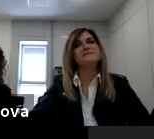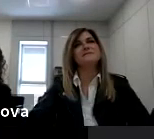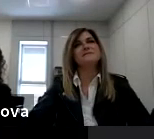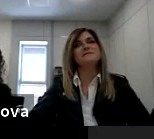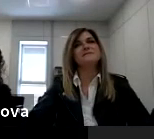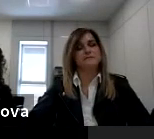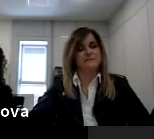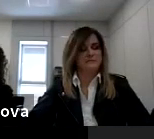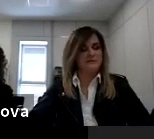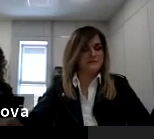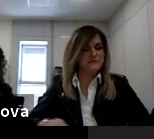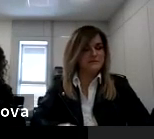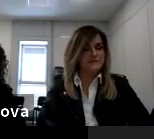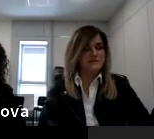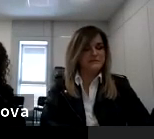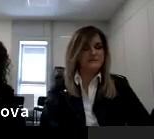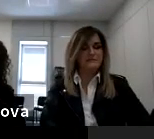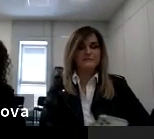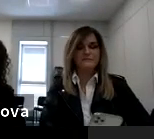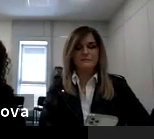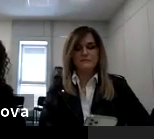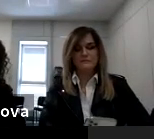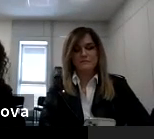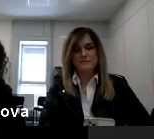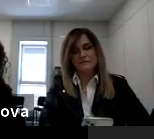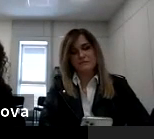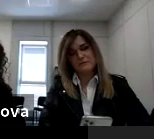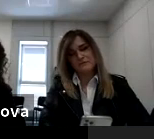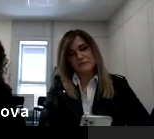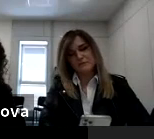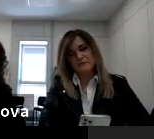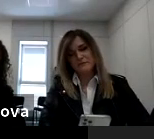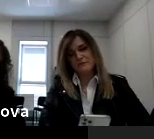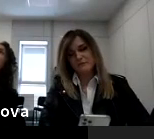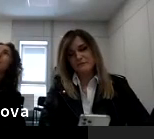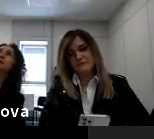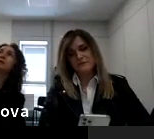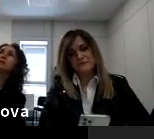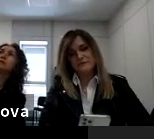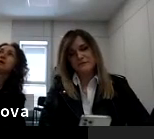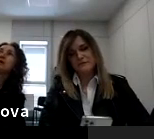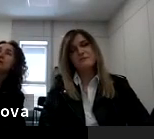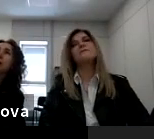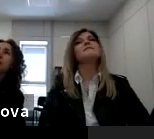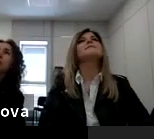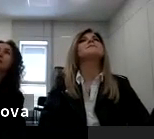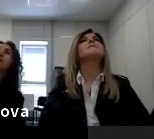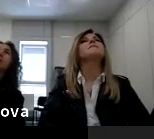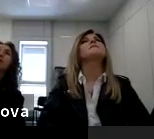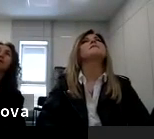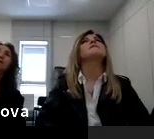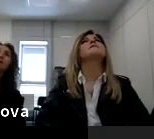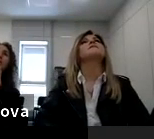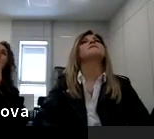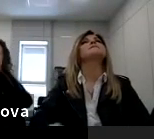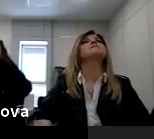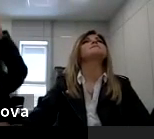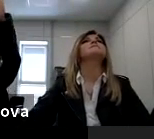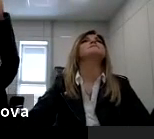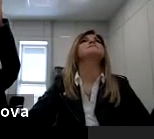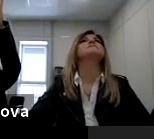light spreads in the lower zone, and in the high zone we